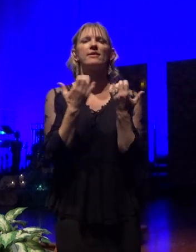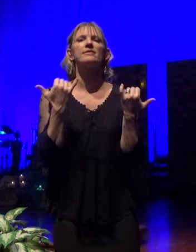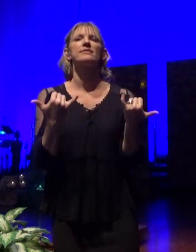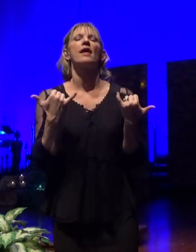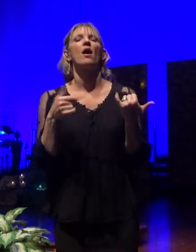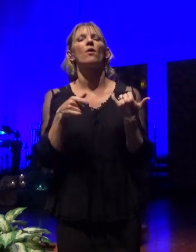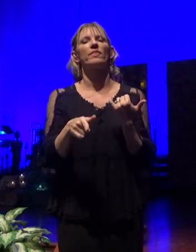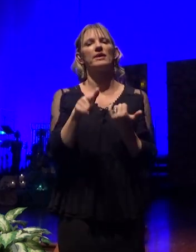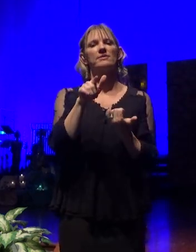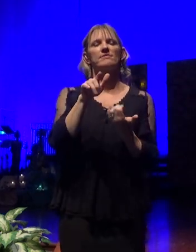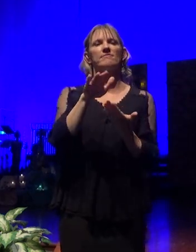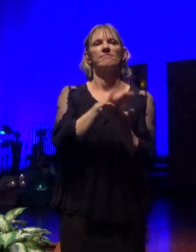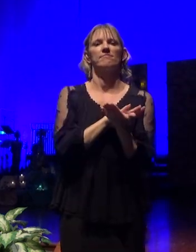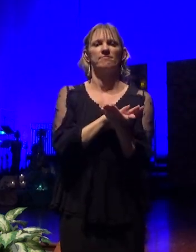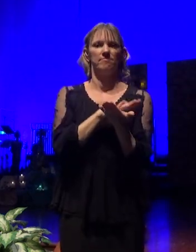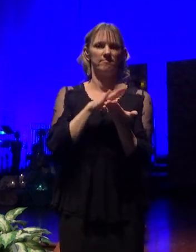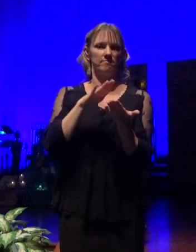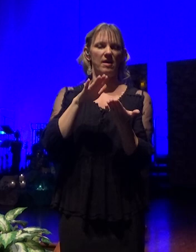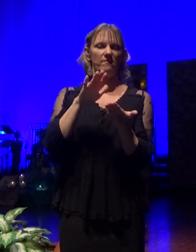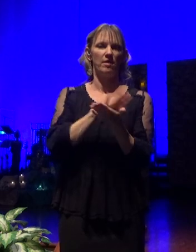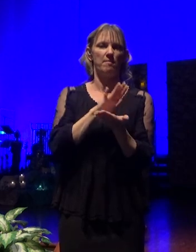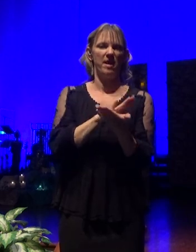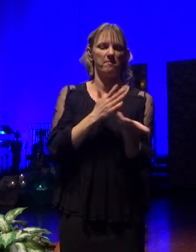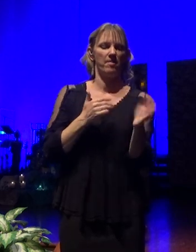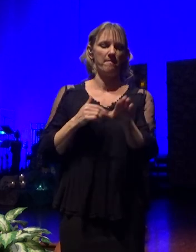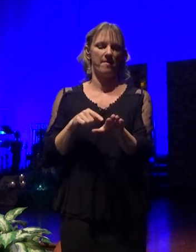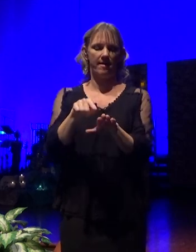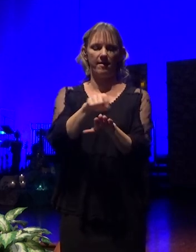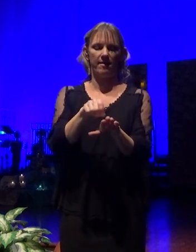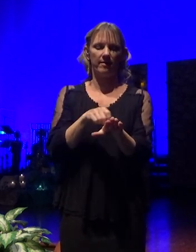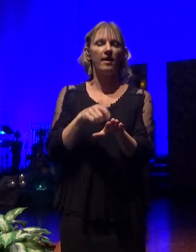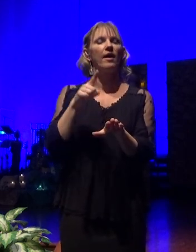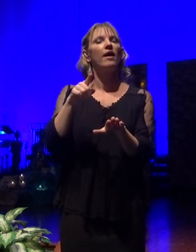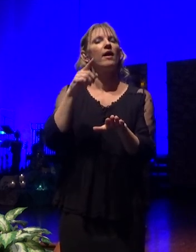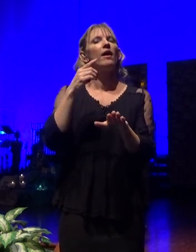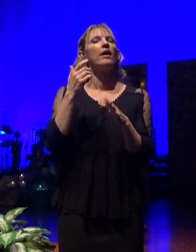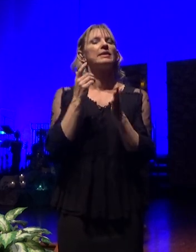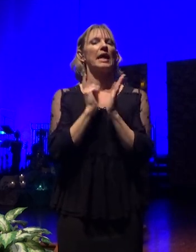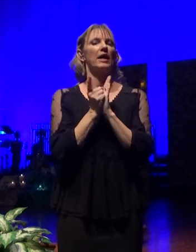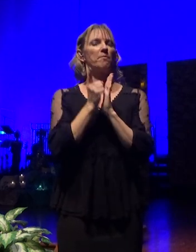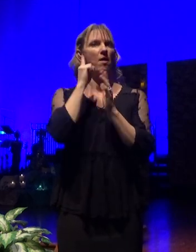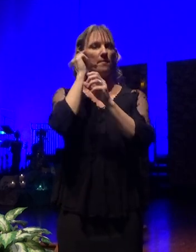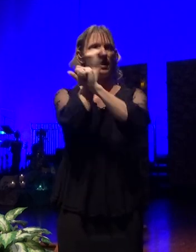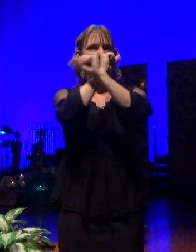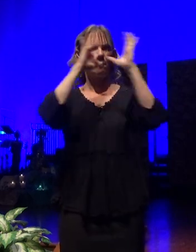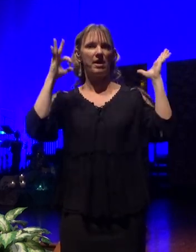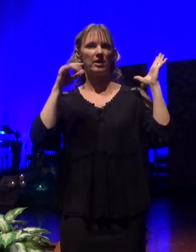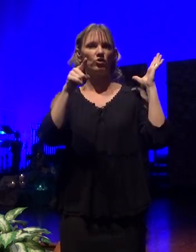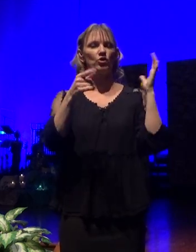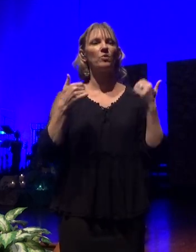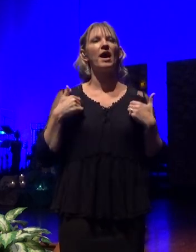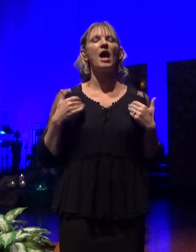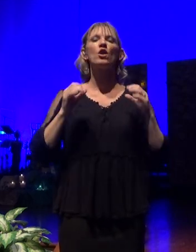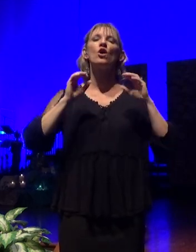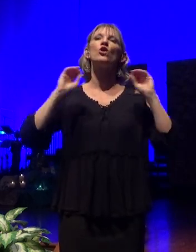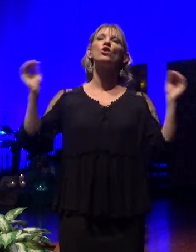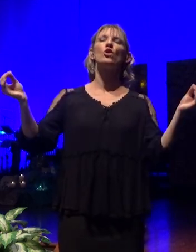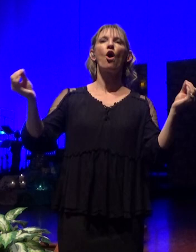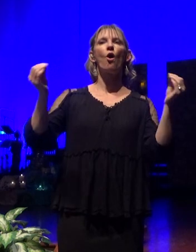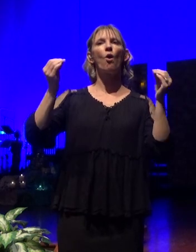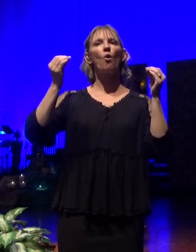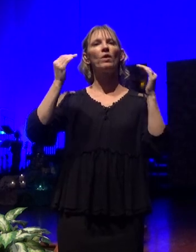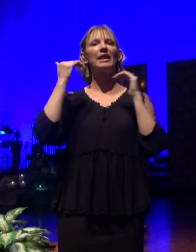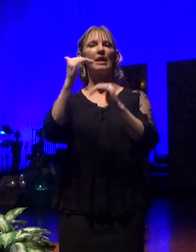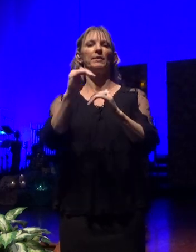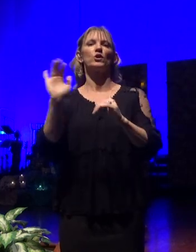paper, here's what I want you to do. Take a moment and imagine that you had limitless skills and